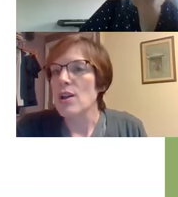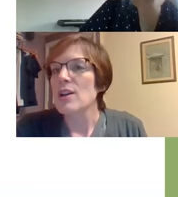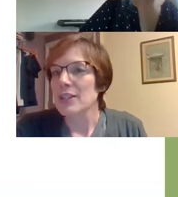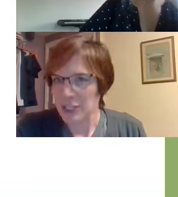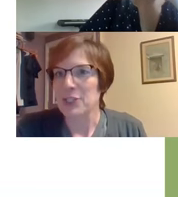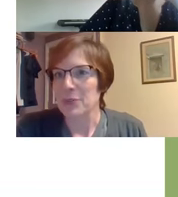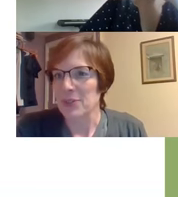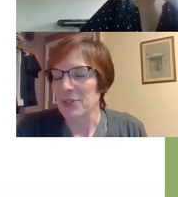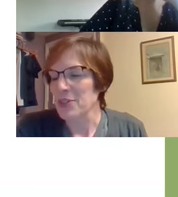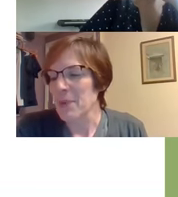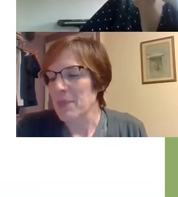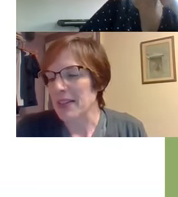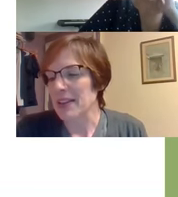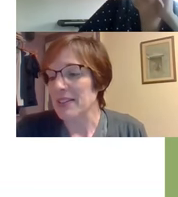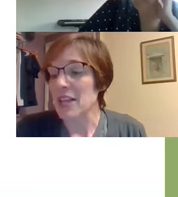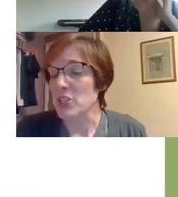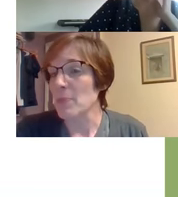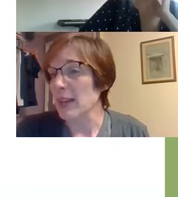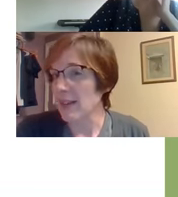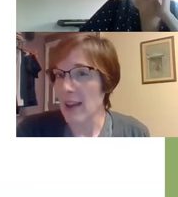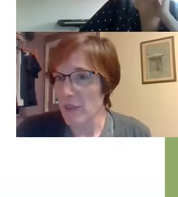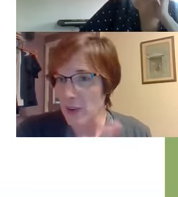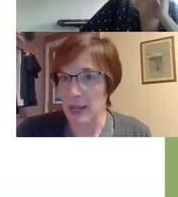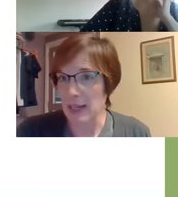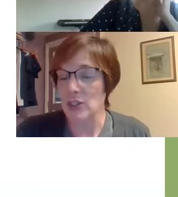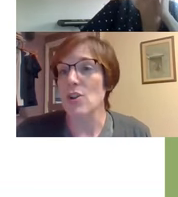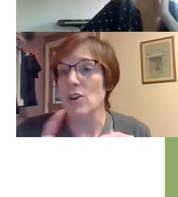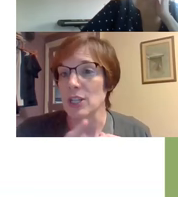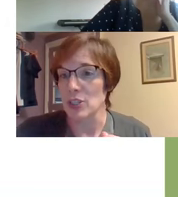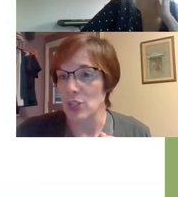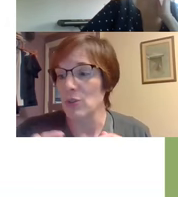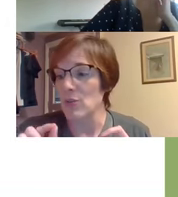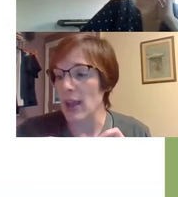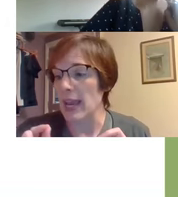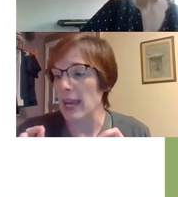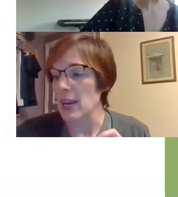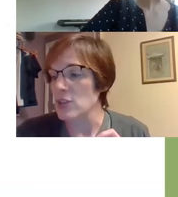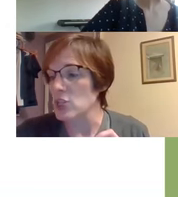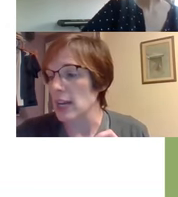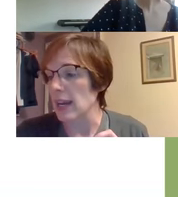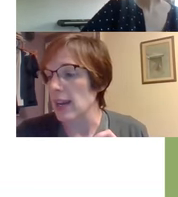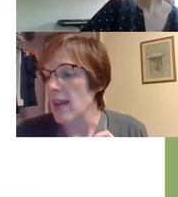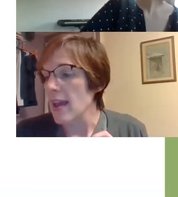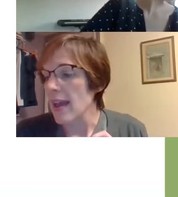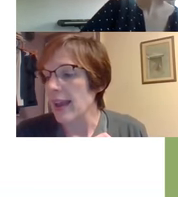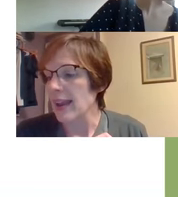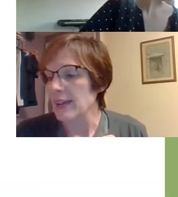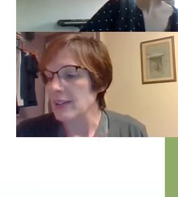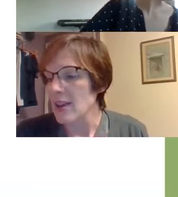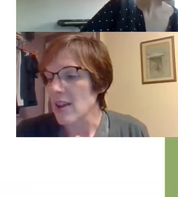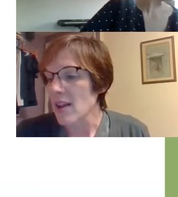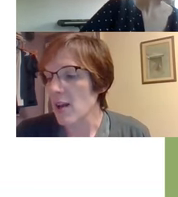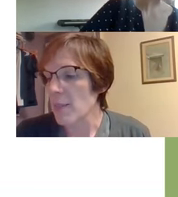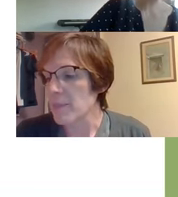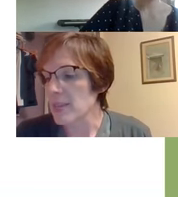arachidonyl glycerol or something such, but everybody just calls it 2-AG.